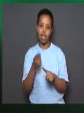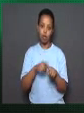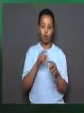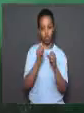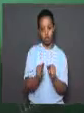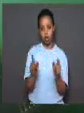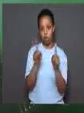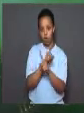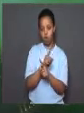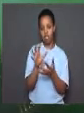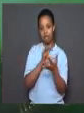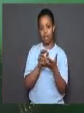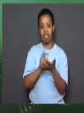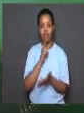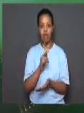inbreeding.